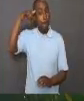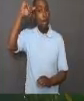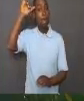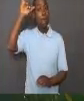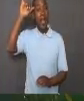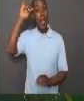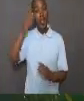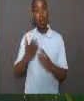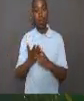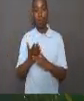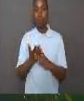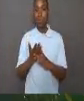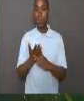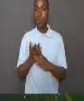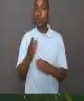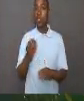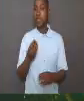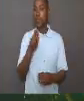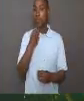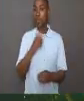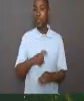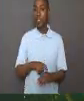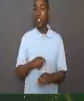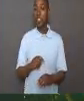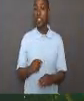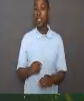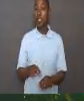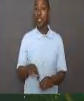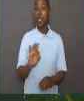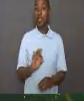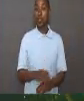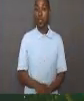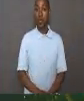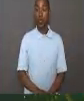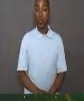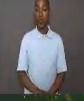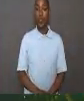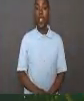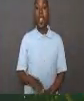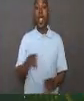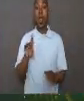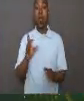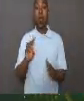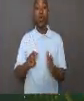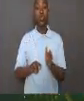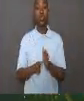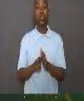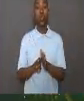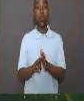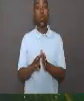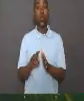Tapeworms have a complex life cycle, which means they will live